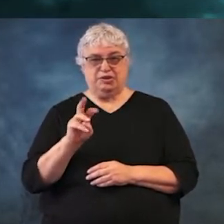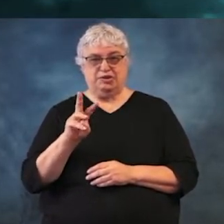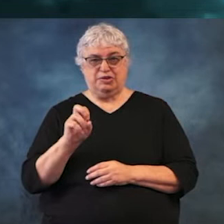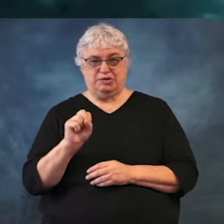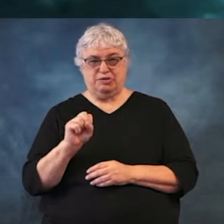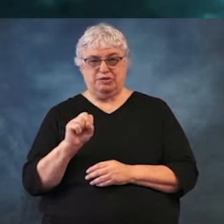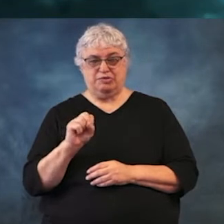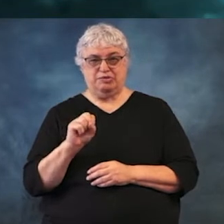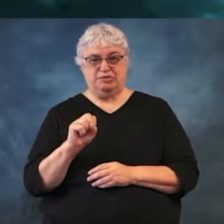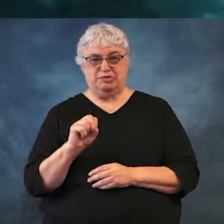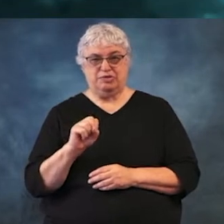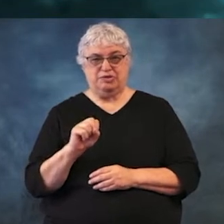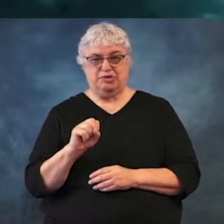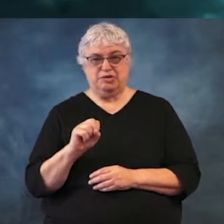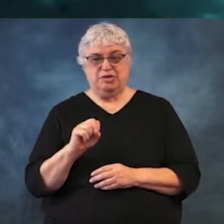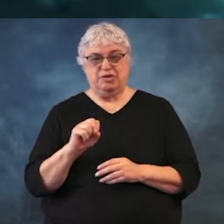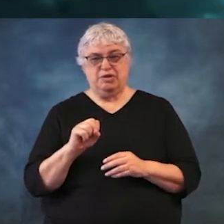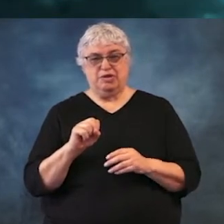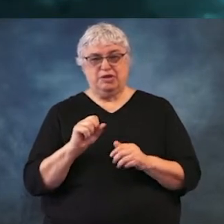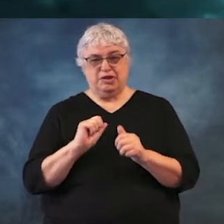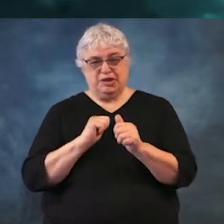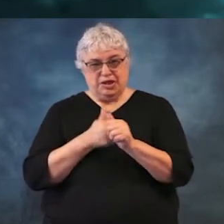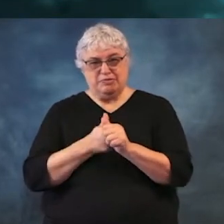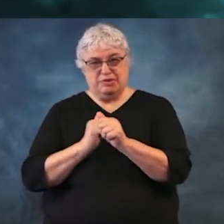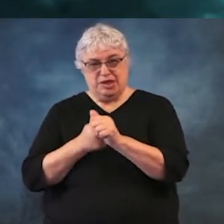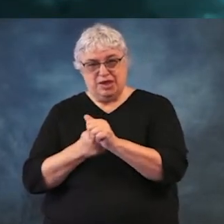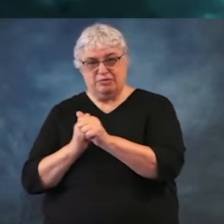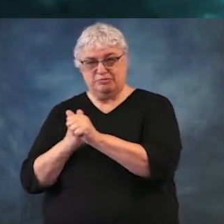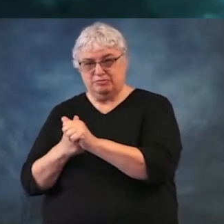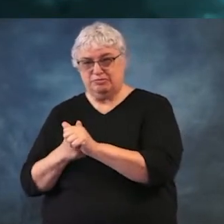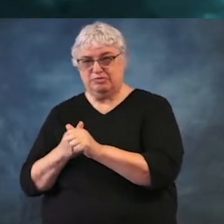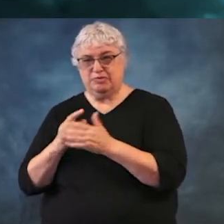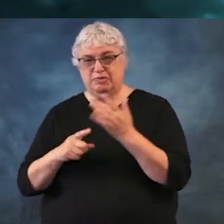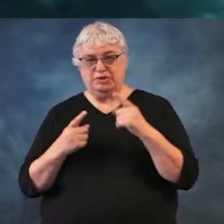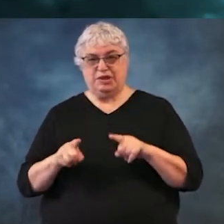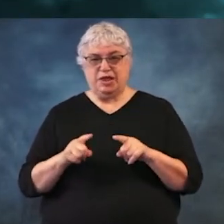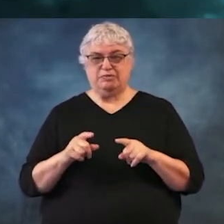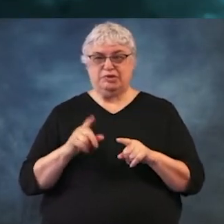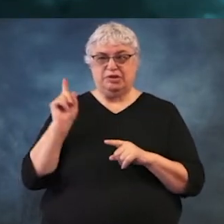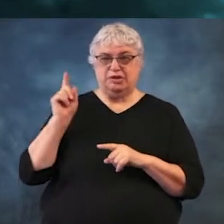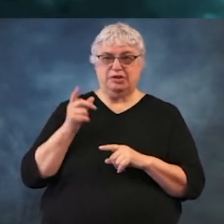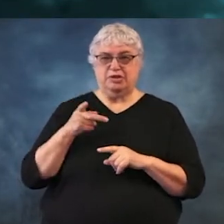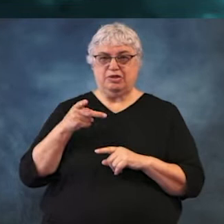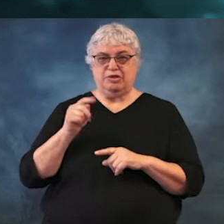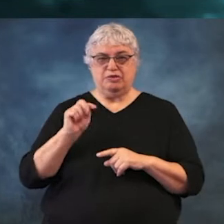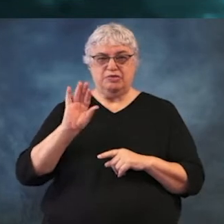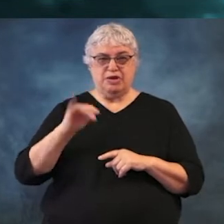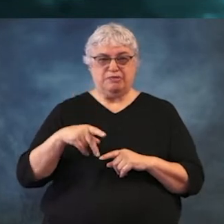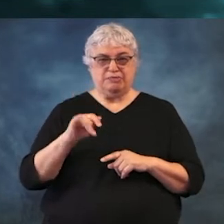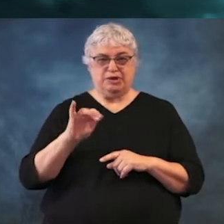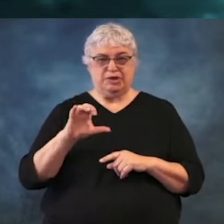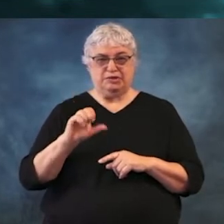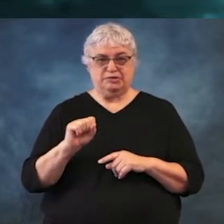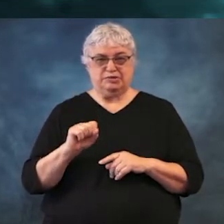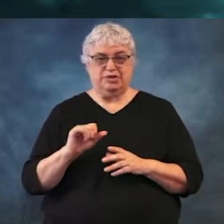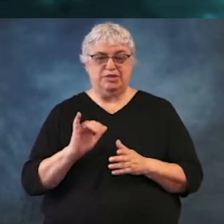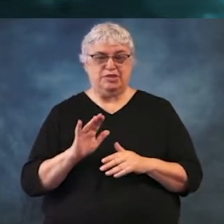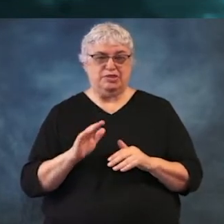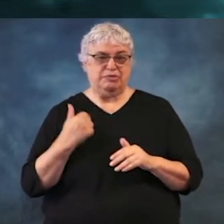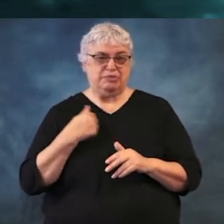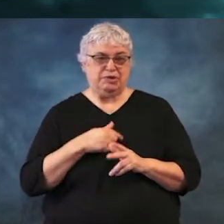and keeping abreast of what's going on tropically is something that I do much more than I ever did